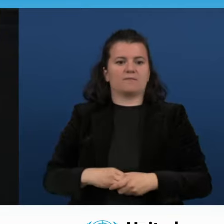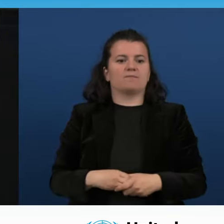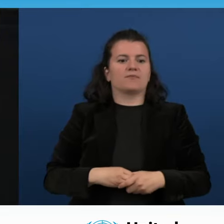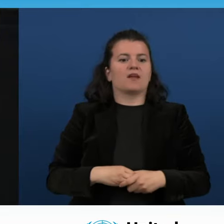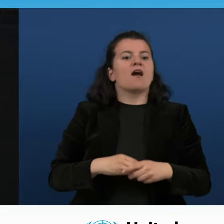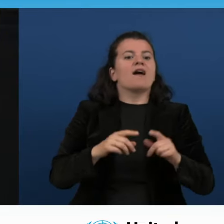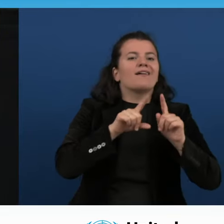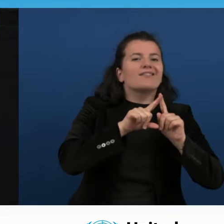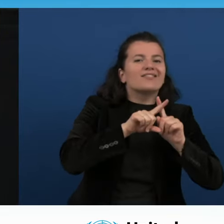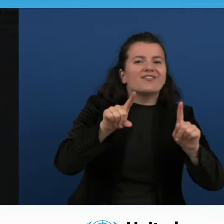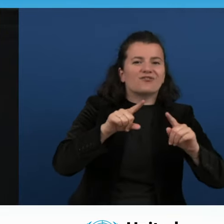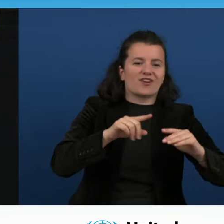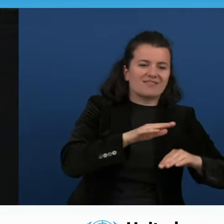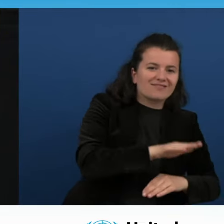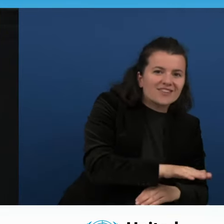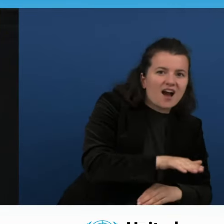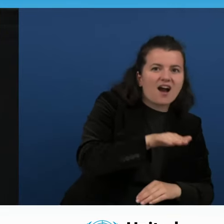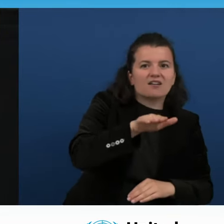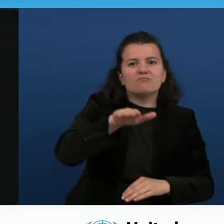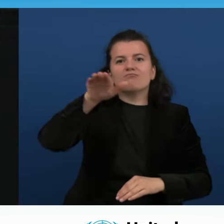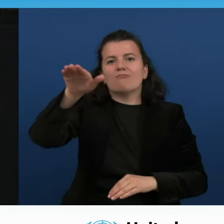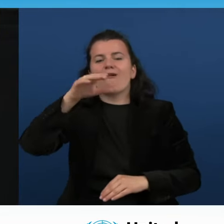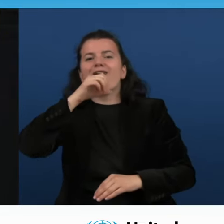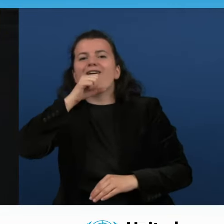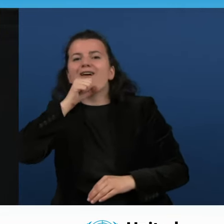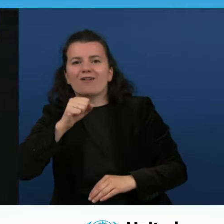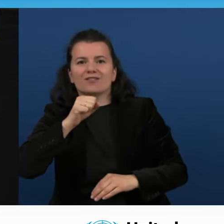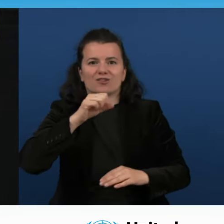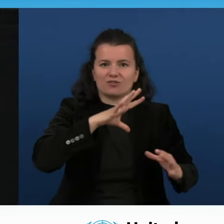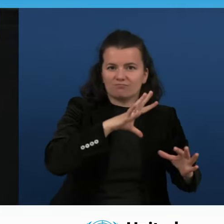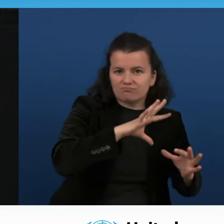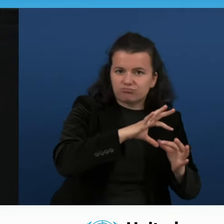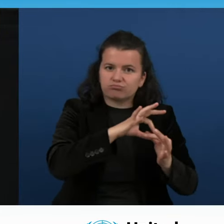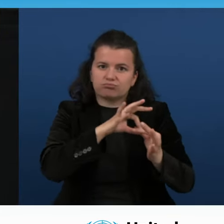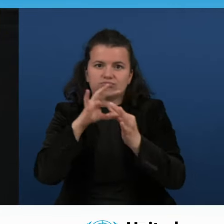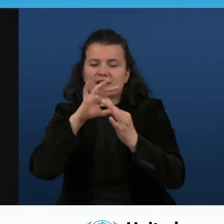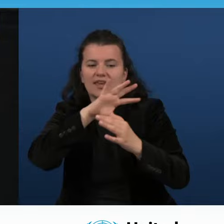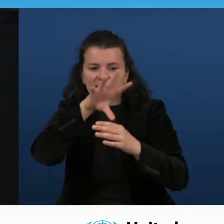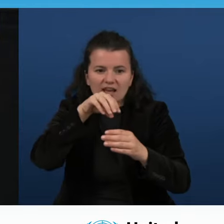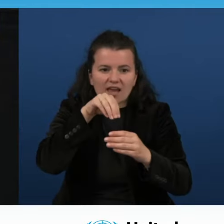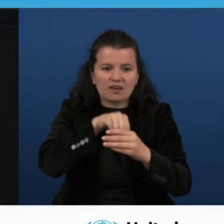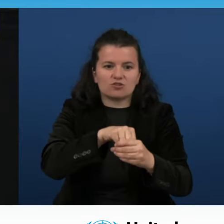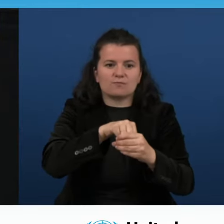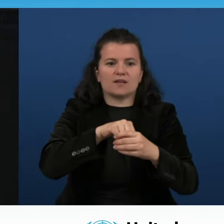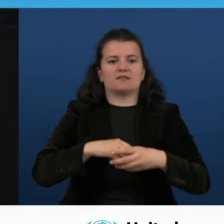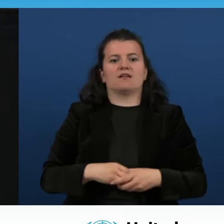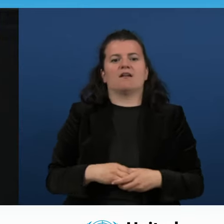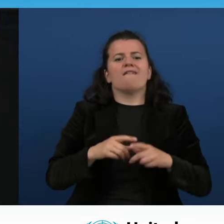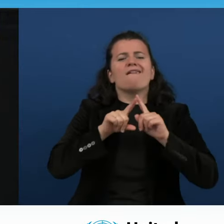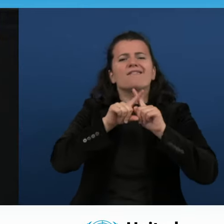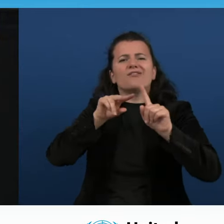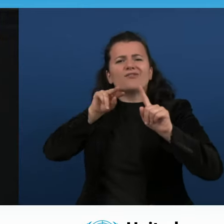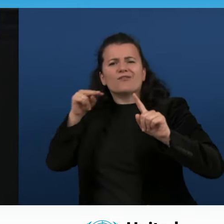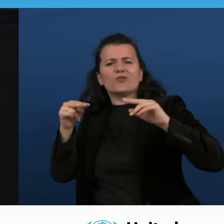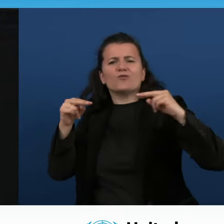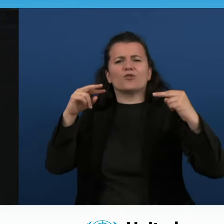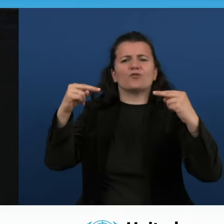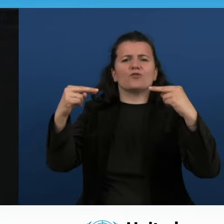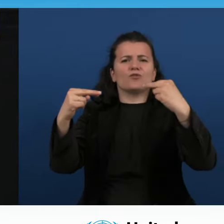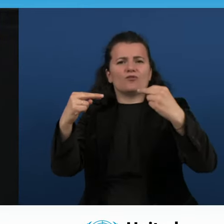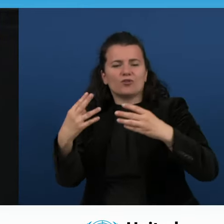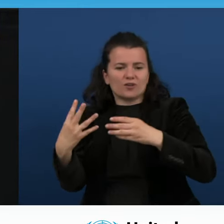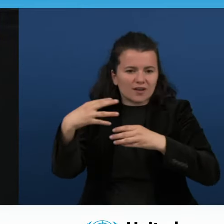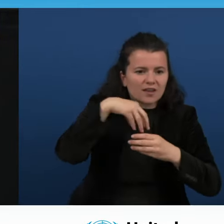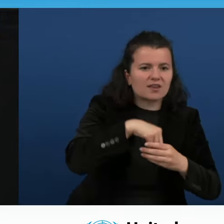All of this conversation is invalid if we are not able to strengthen the accountability